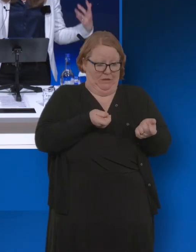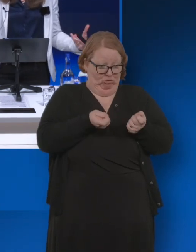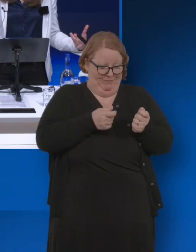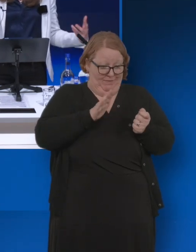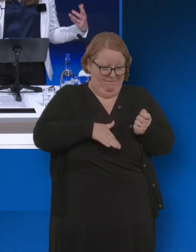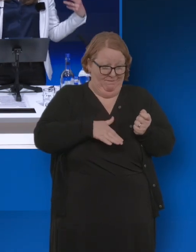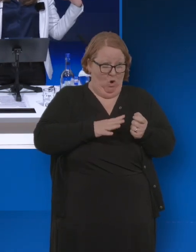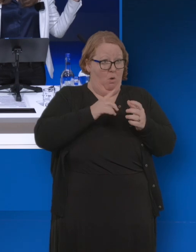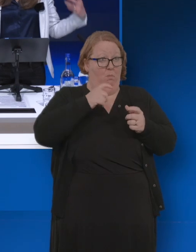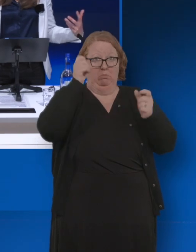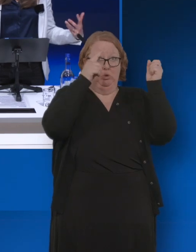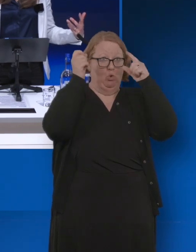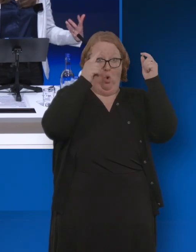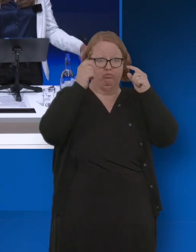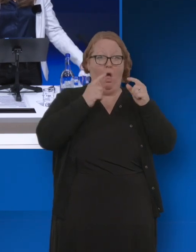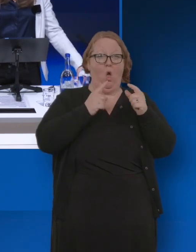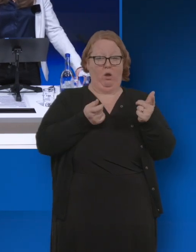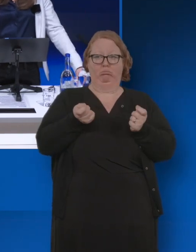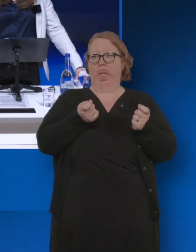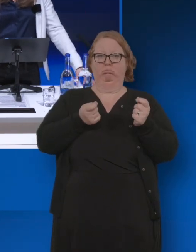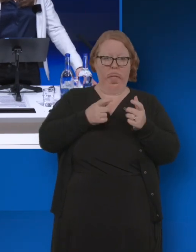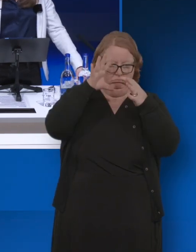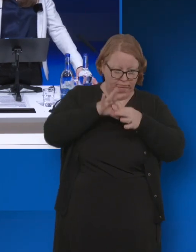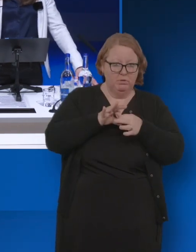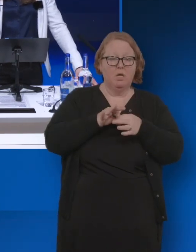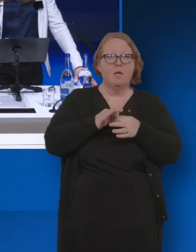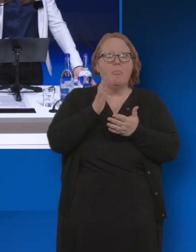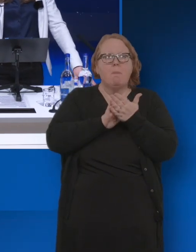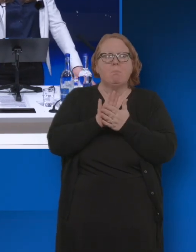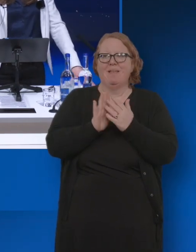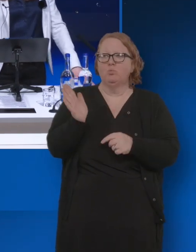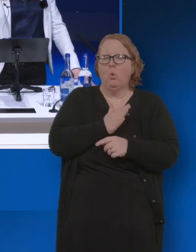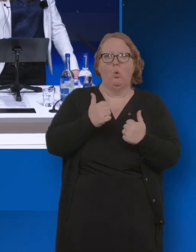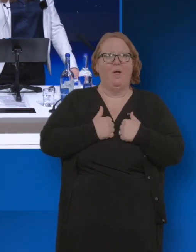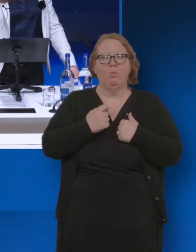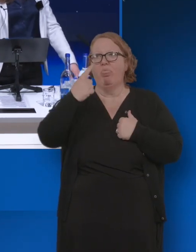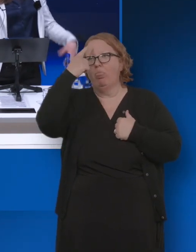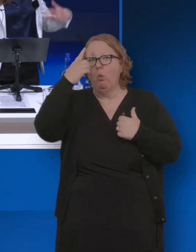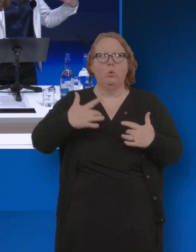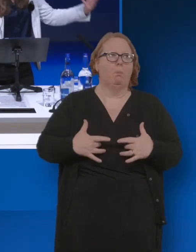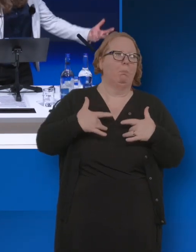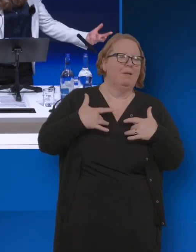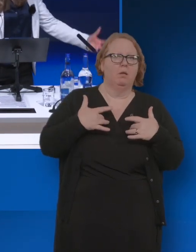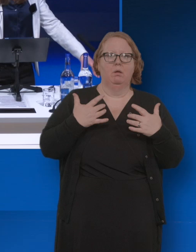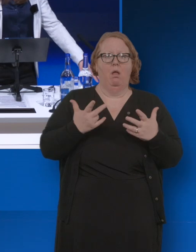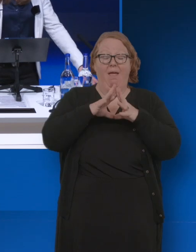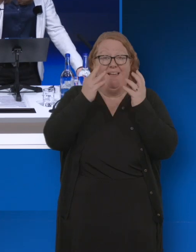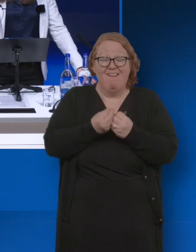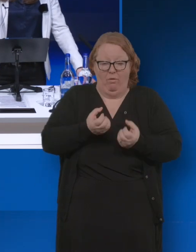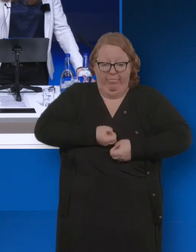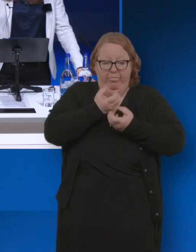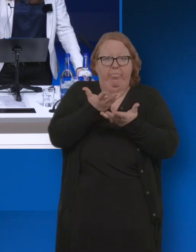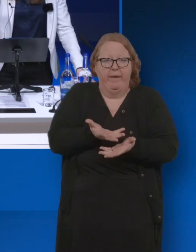entirely driven by the neurons in our brains, then every thought that we have, every opinion that